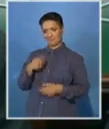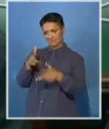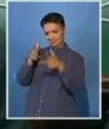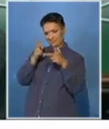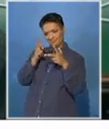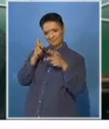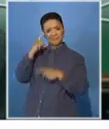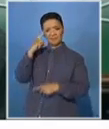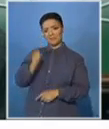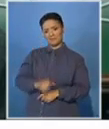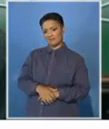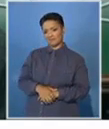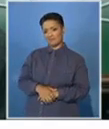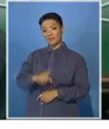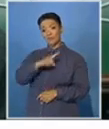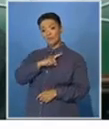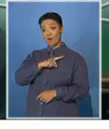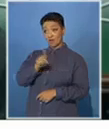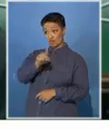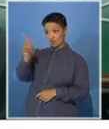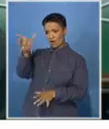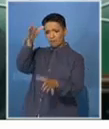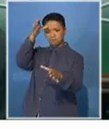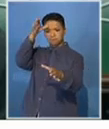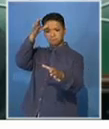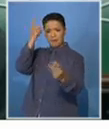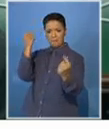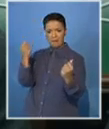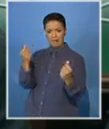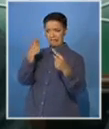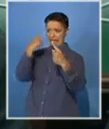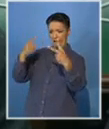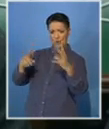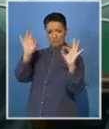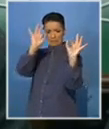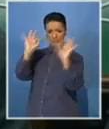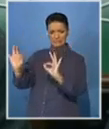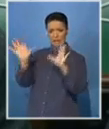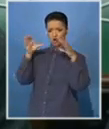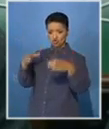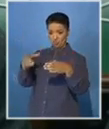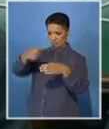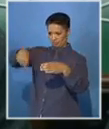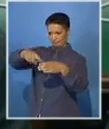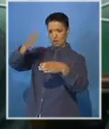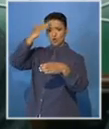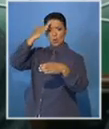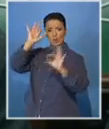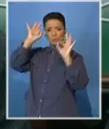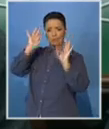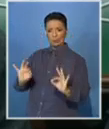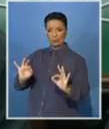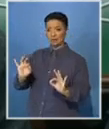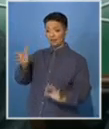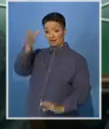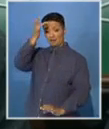to believe that a group of actuaries who are known worldwide to be a grouping of people that should have the highest